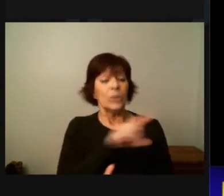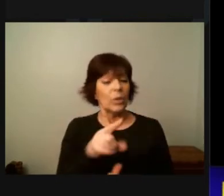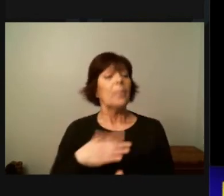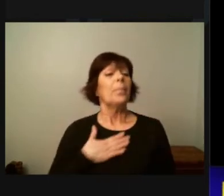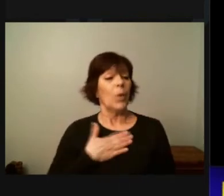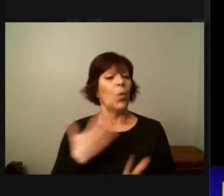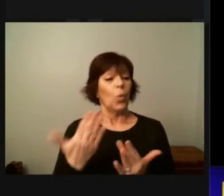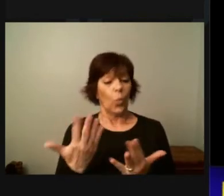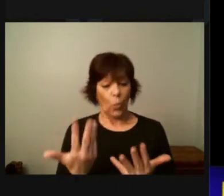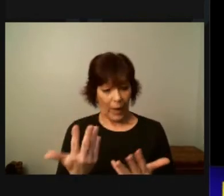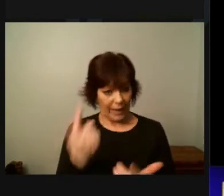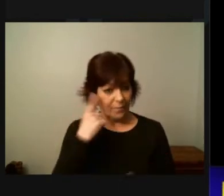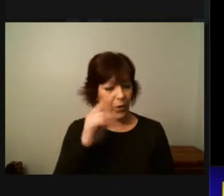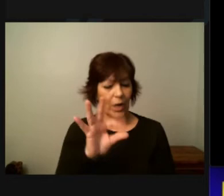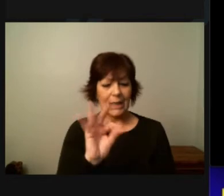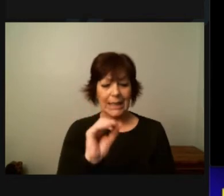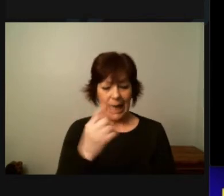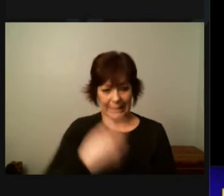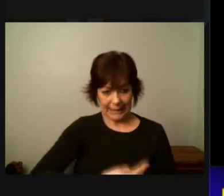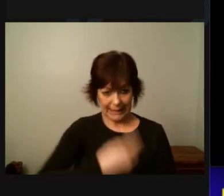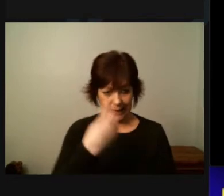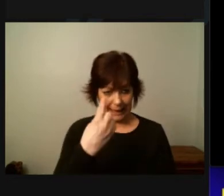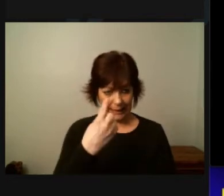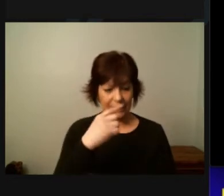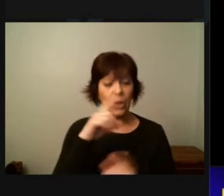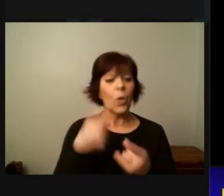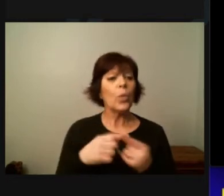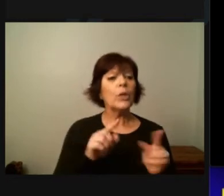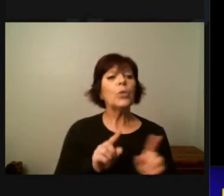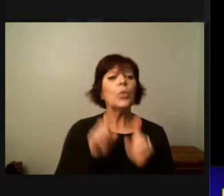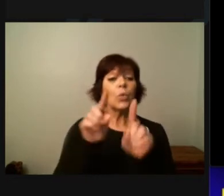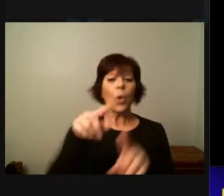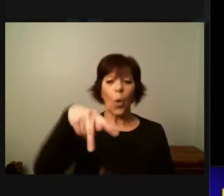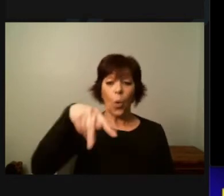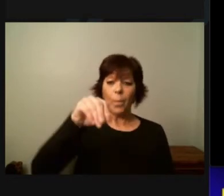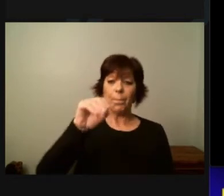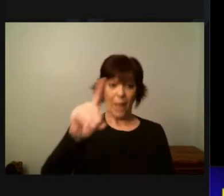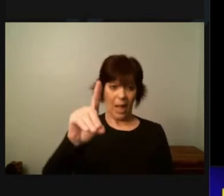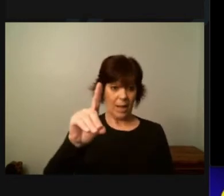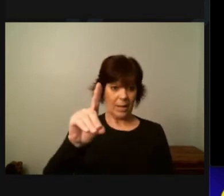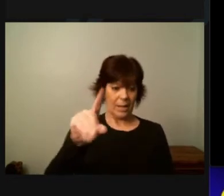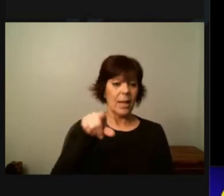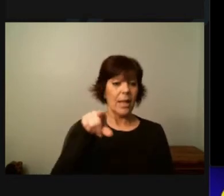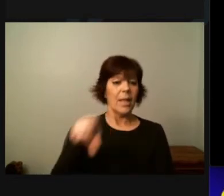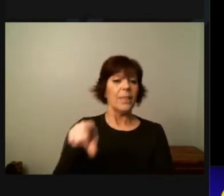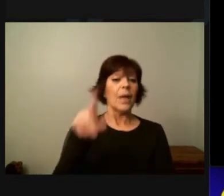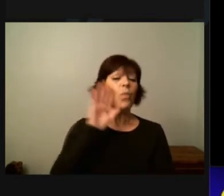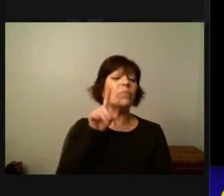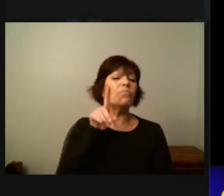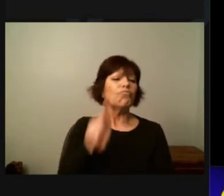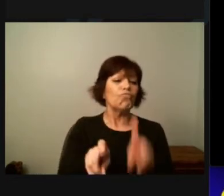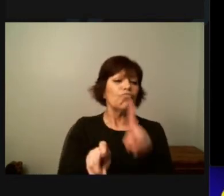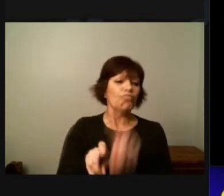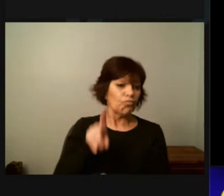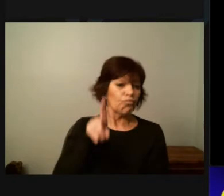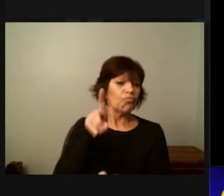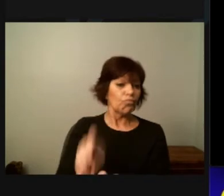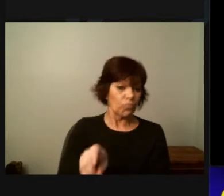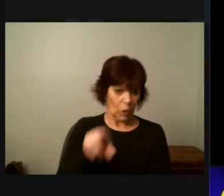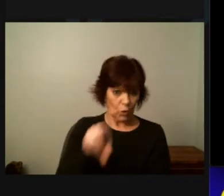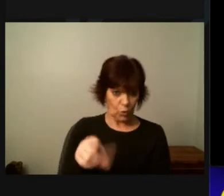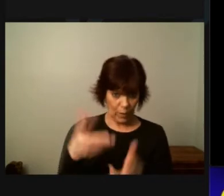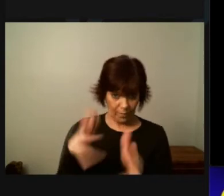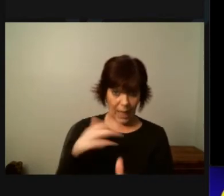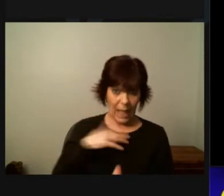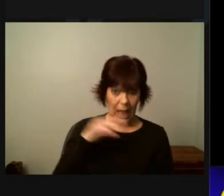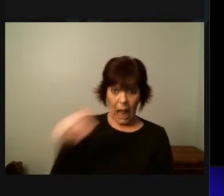90 days. And when you go to a point of dispensing, the screener will also ask you some other questions about, have you had any